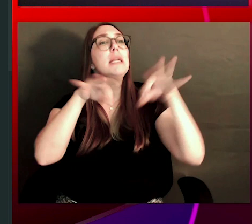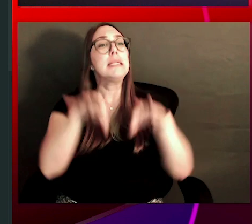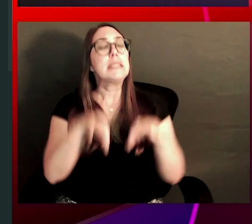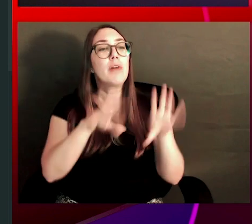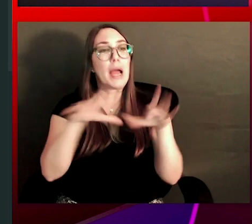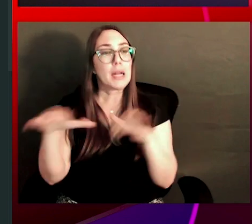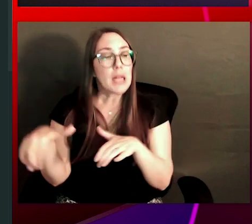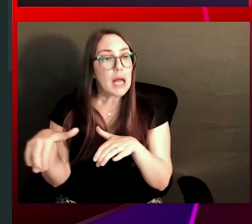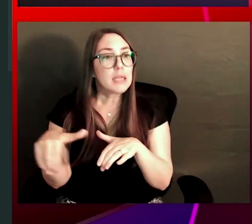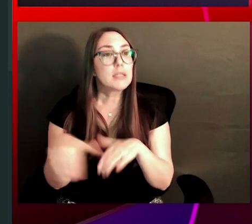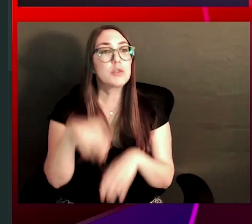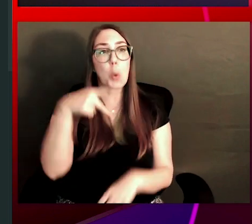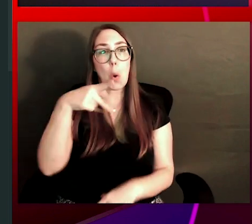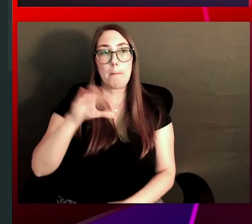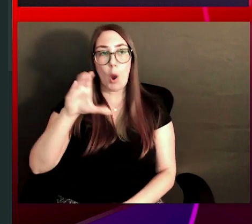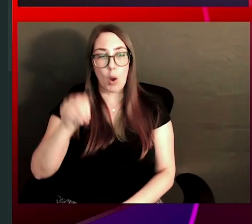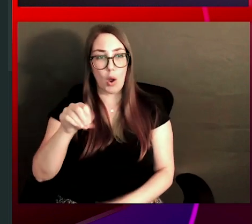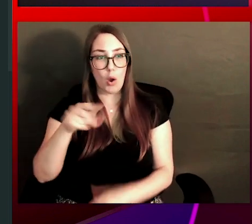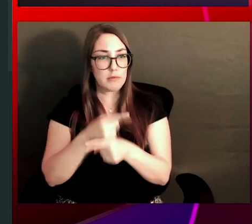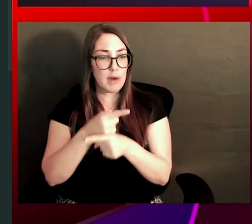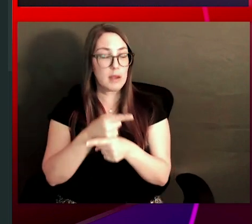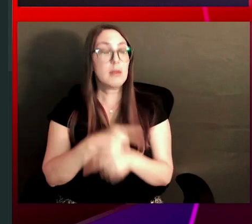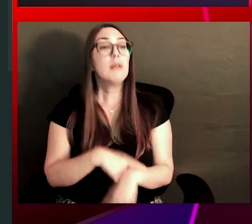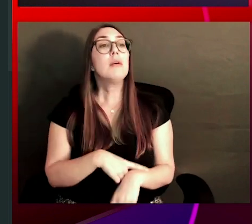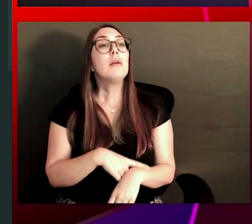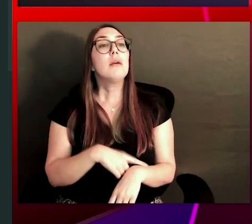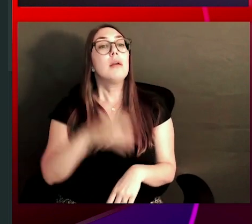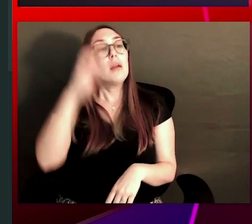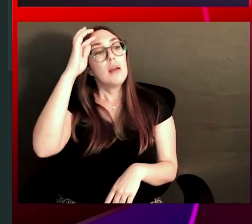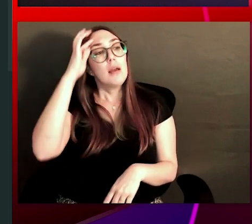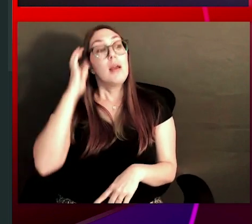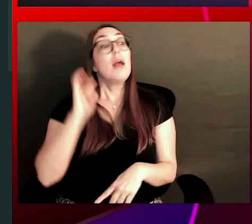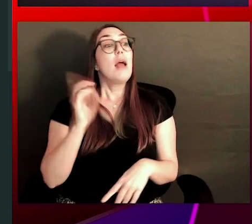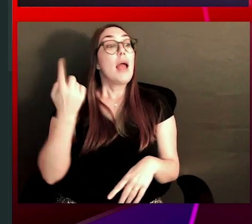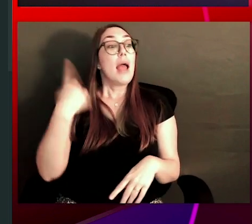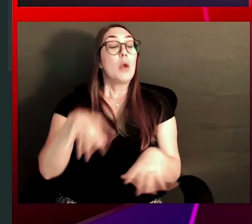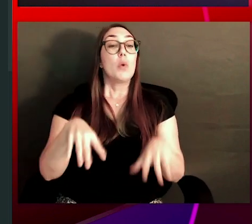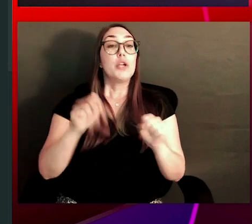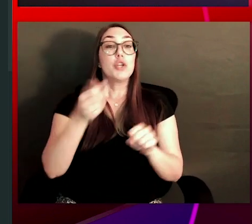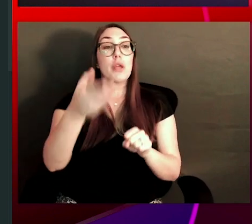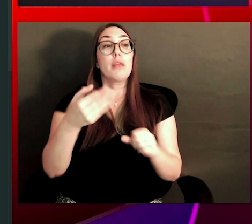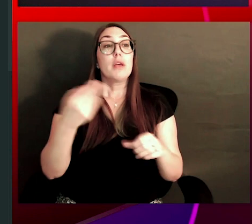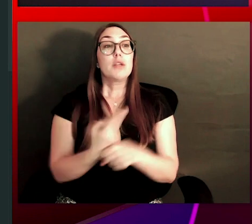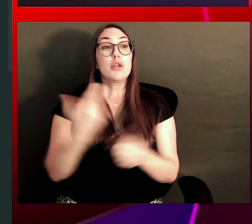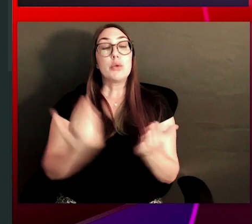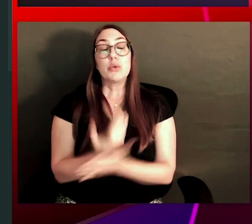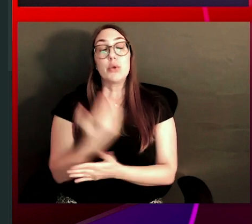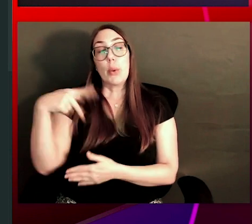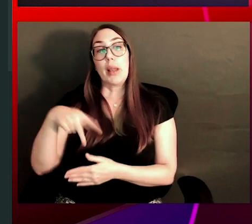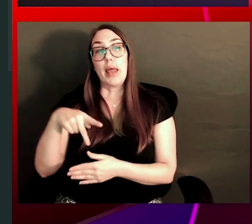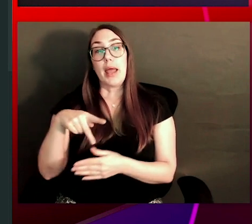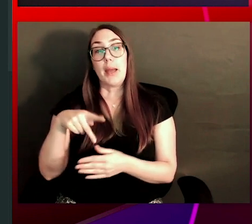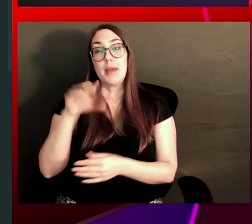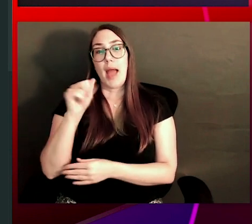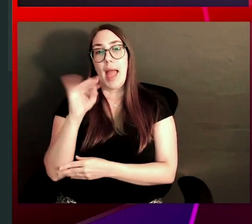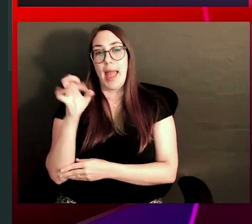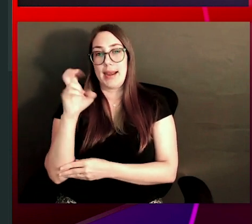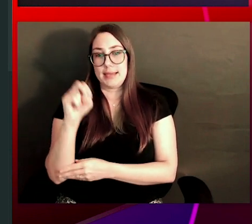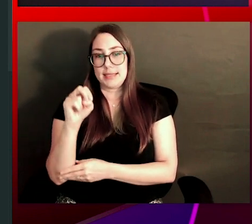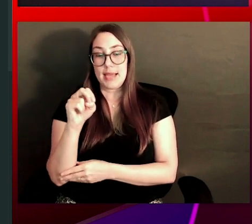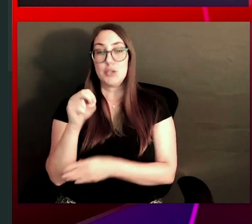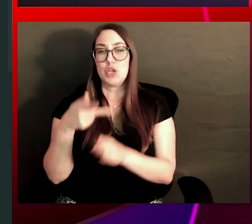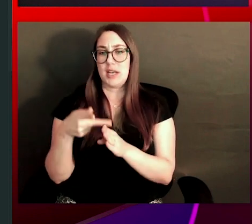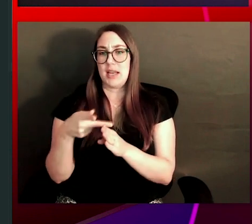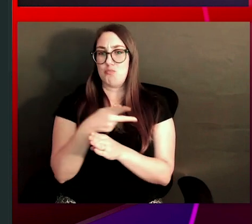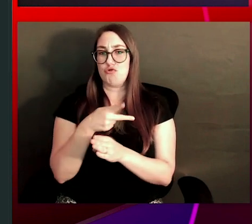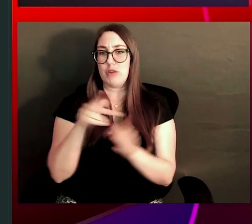C# object. Yes. Right? And the Lambda context. We took this and we used the new Lambda Annotations framework that's in pre-release right now. Okay. And